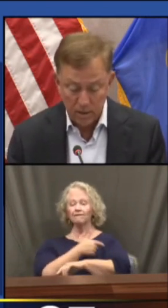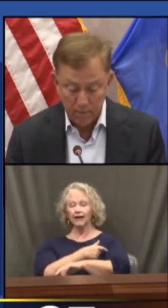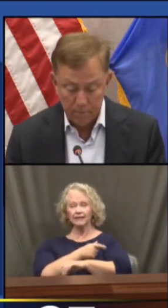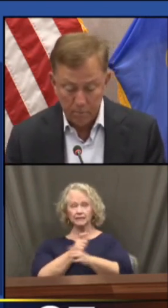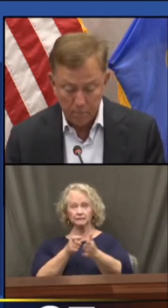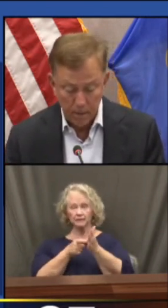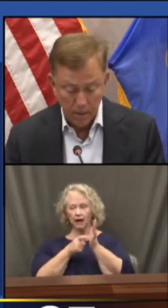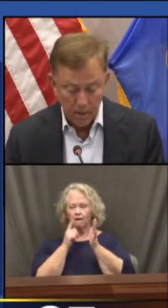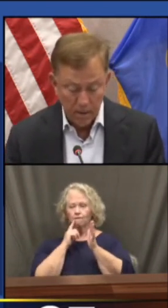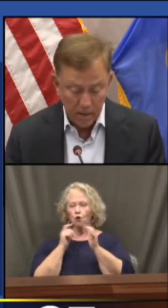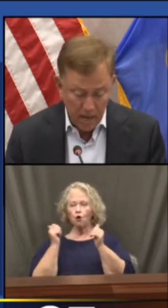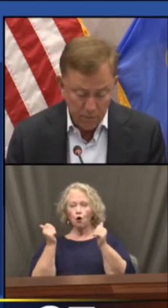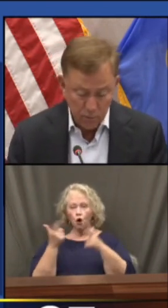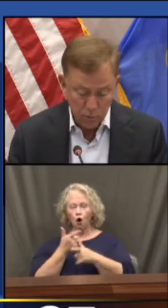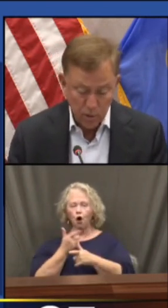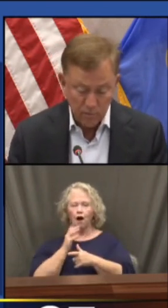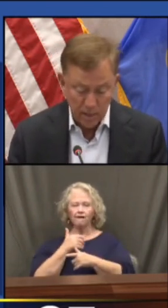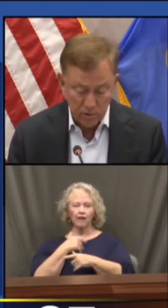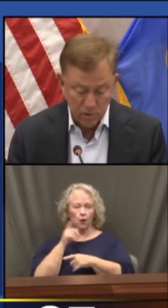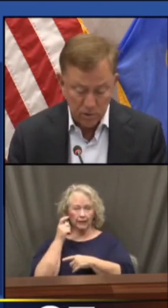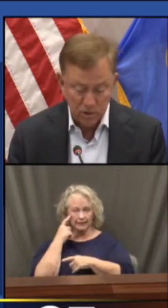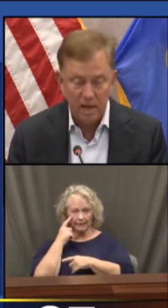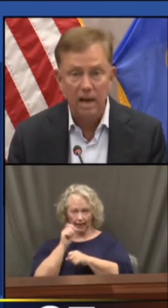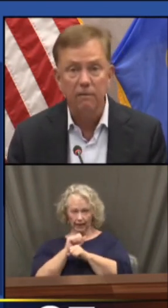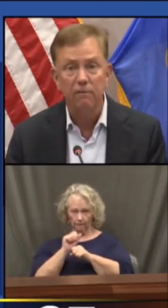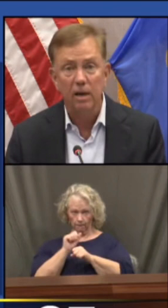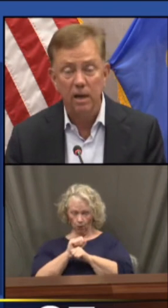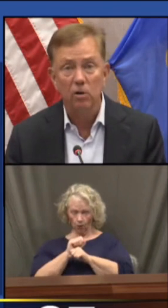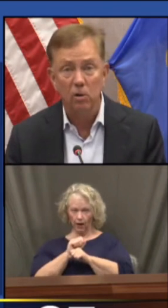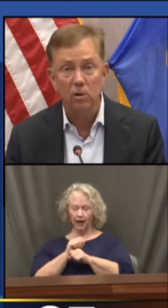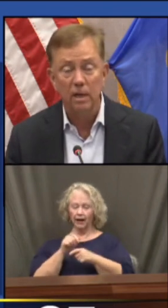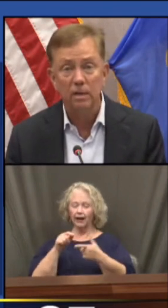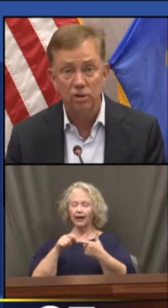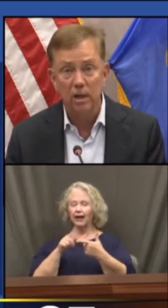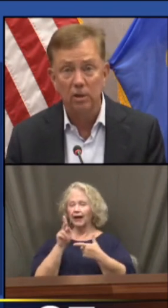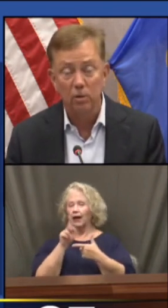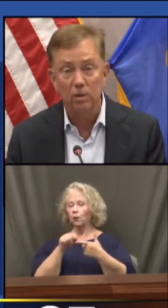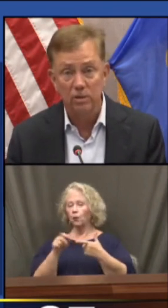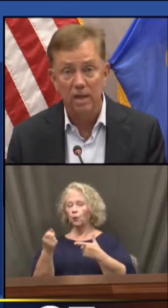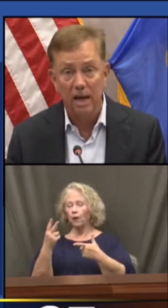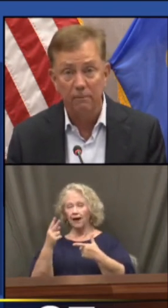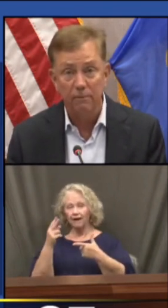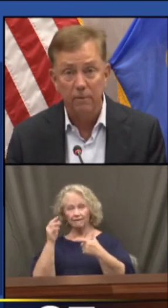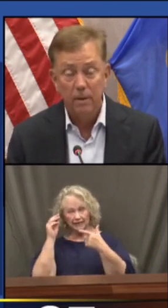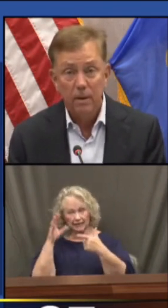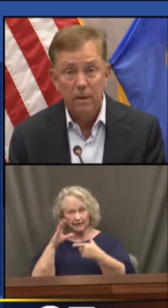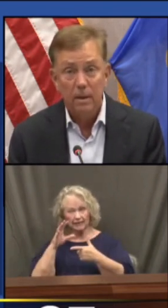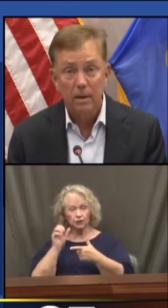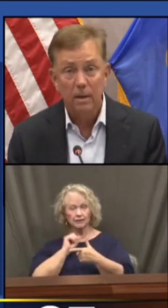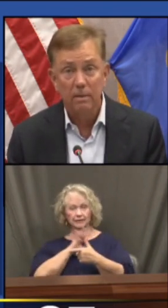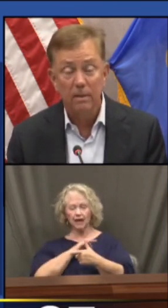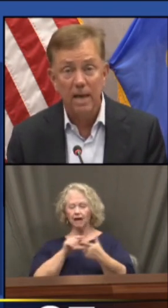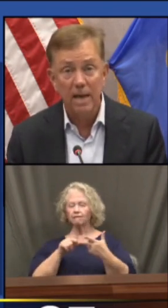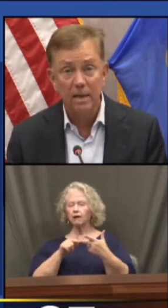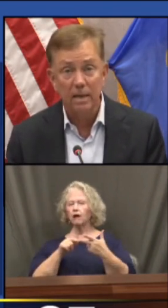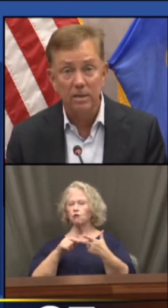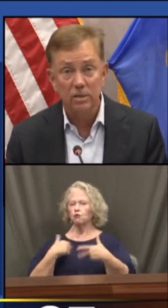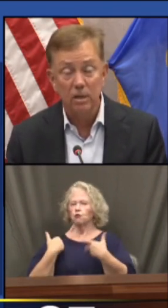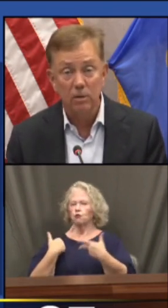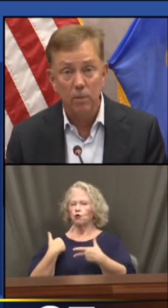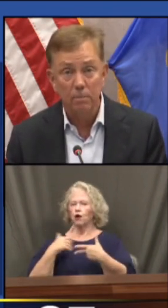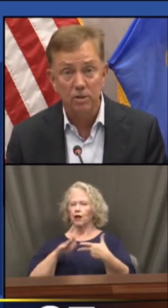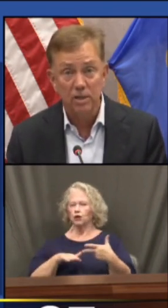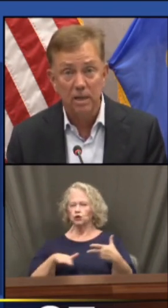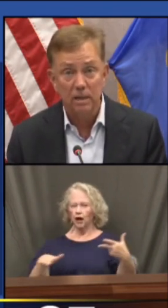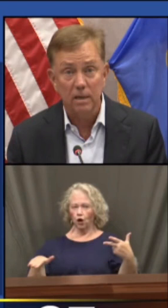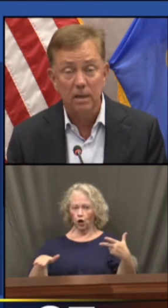employees, K through 12 teachers and staff, and early childhood staff. That is